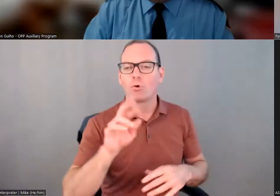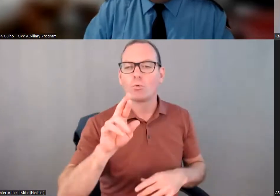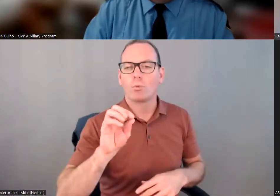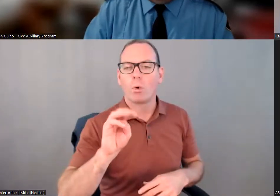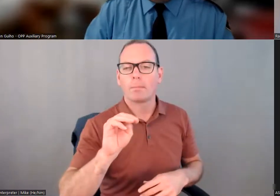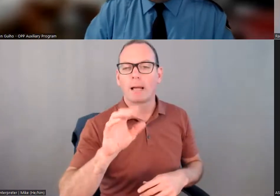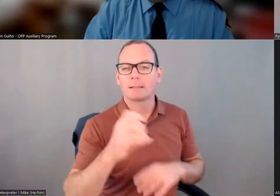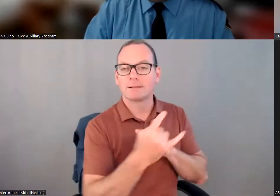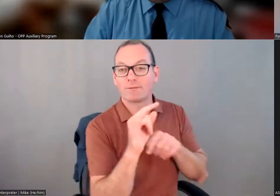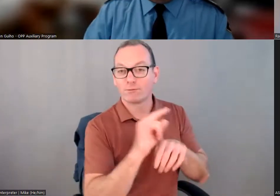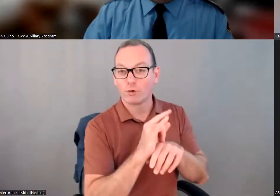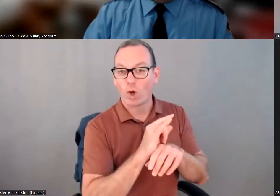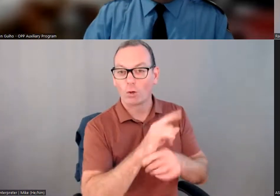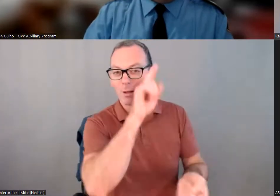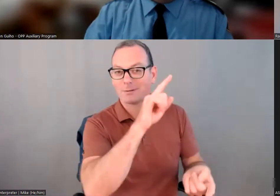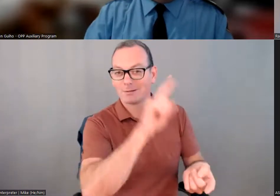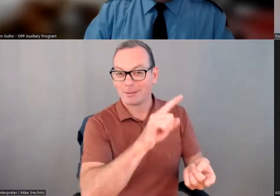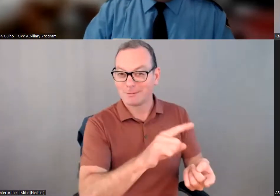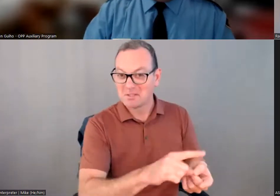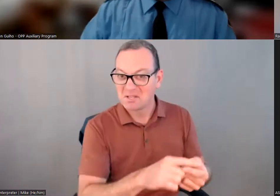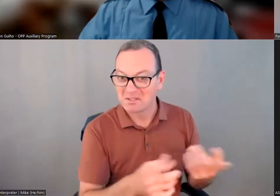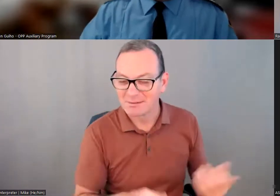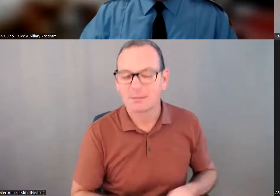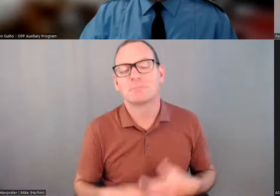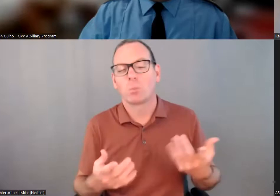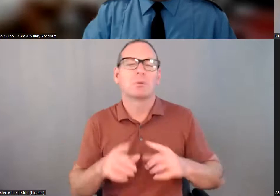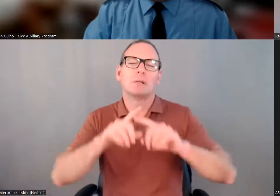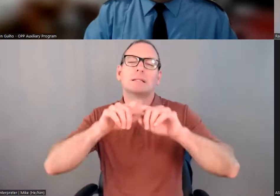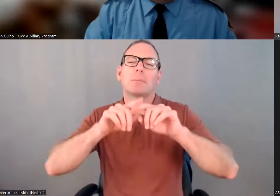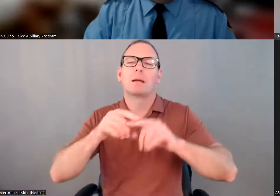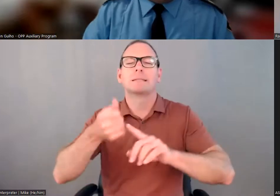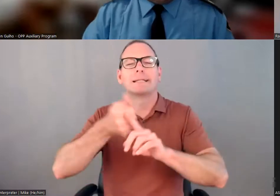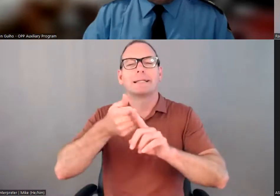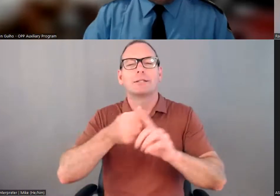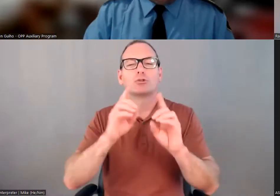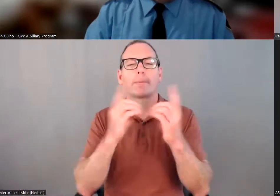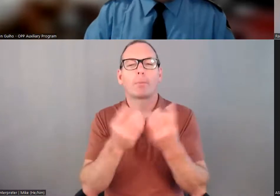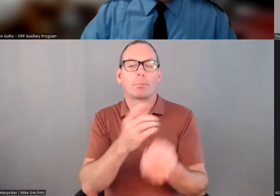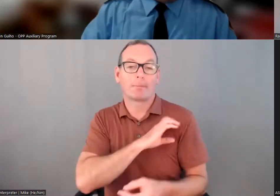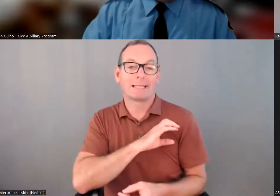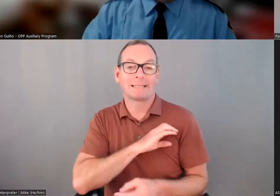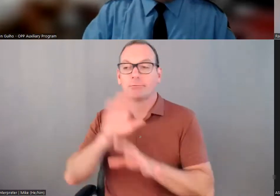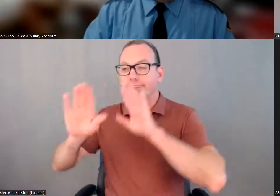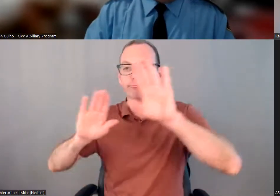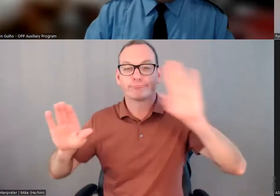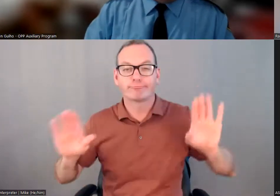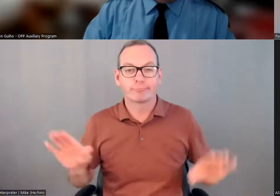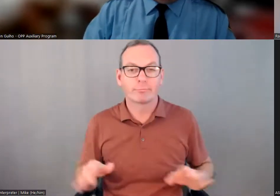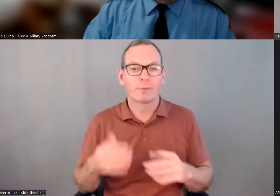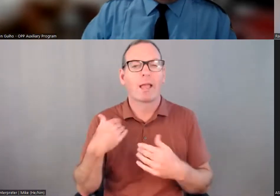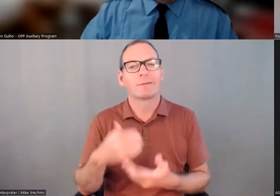timelines, but every police service will be different, unfortunately. And, you know, some of them have more resources to fight this. Like I say, the OPP's got the Serious Fraud